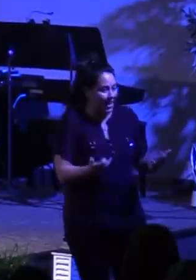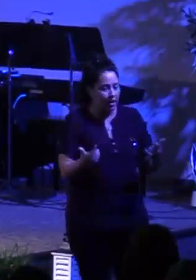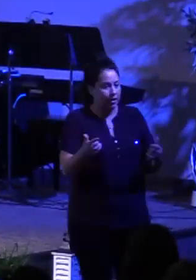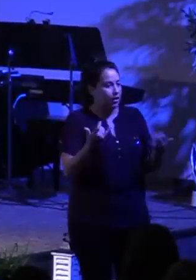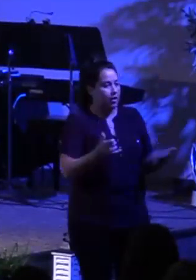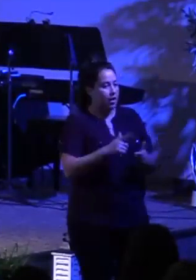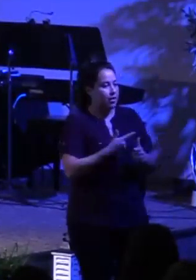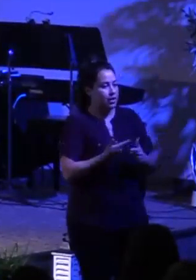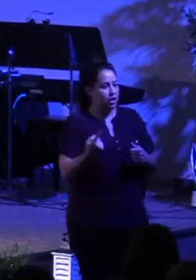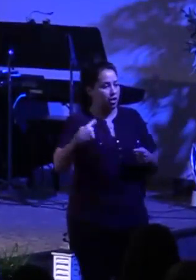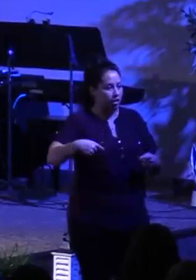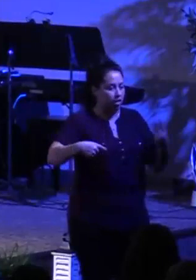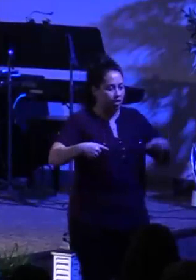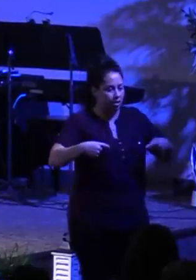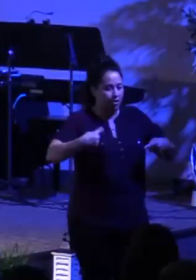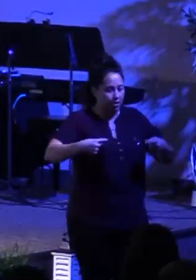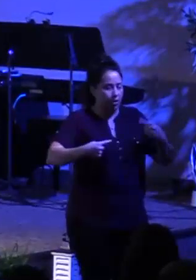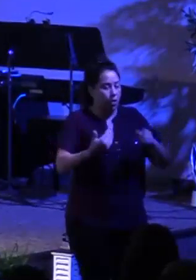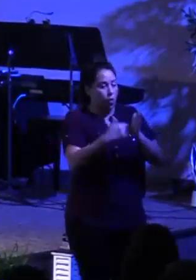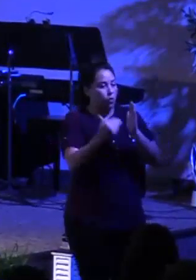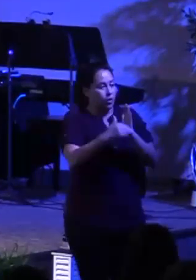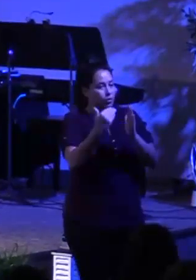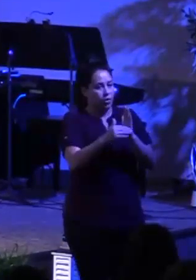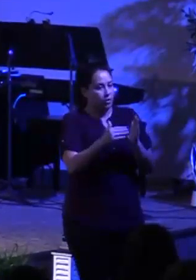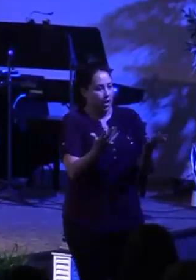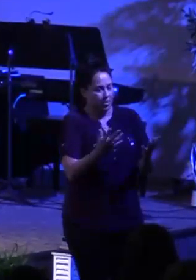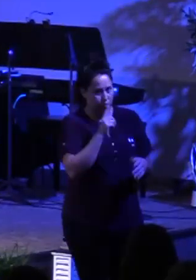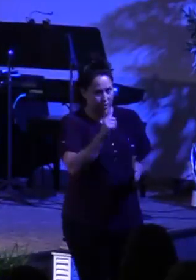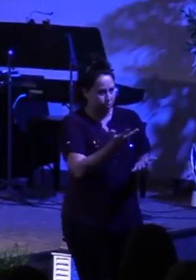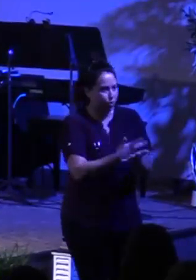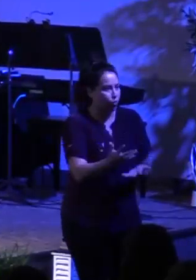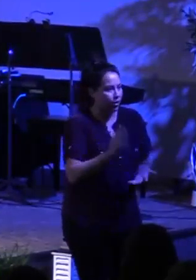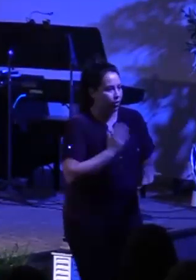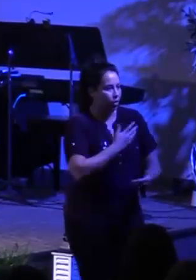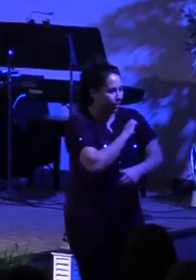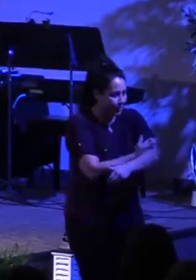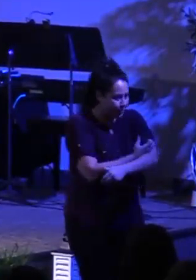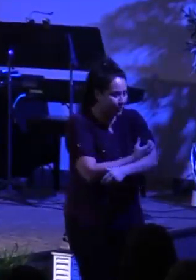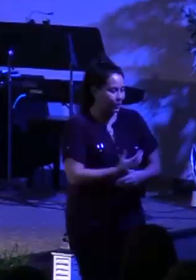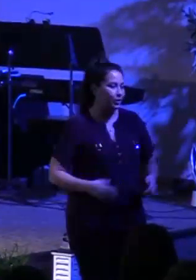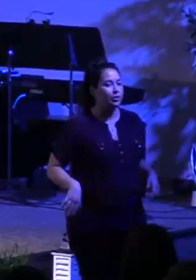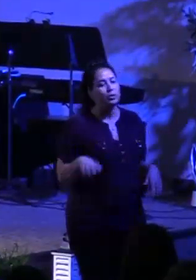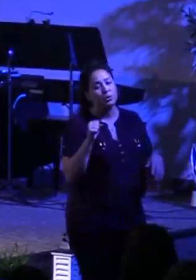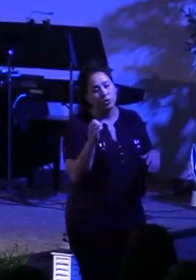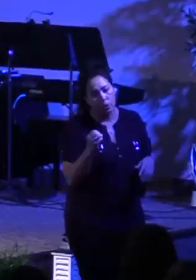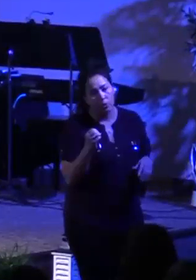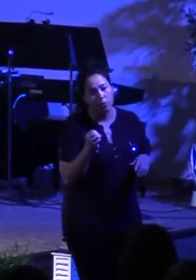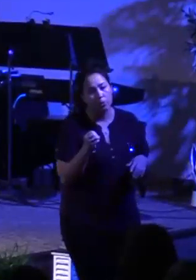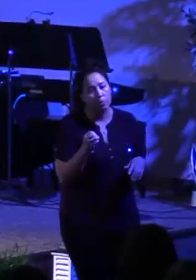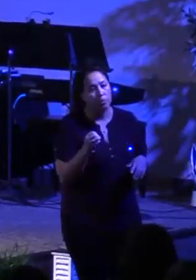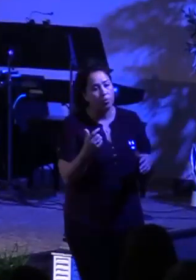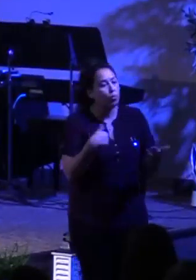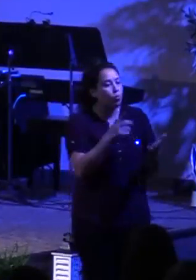and over and over again. Right? What a waste. What a waste of energy. So we